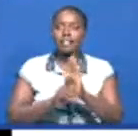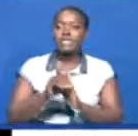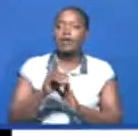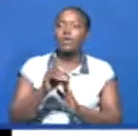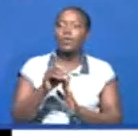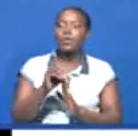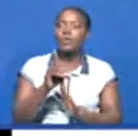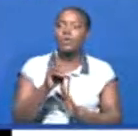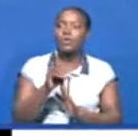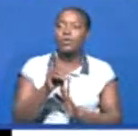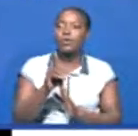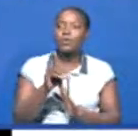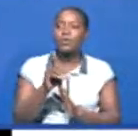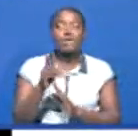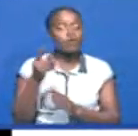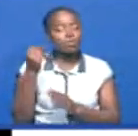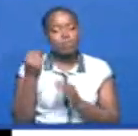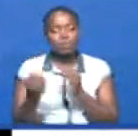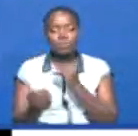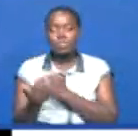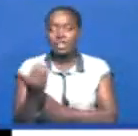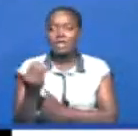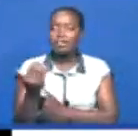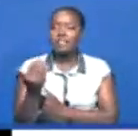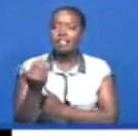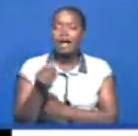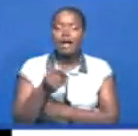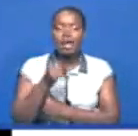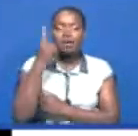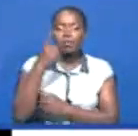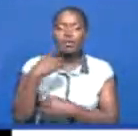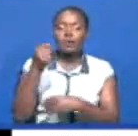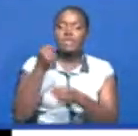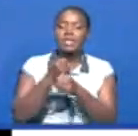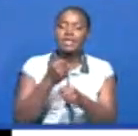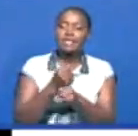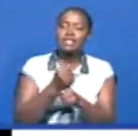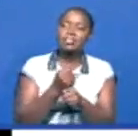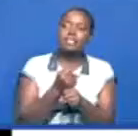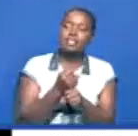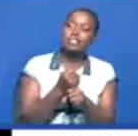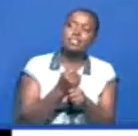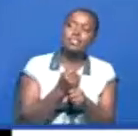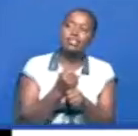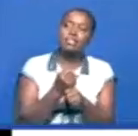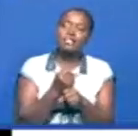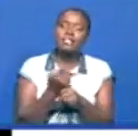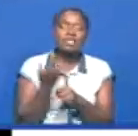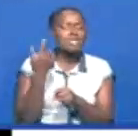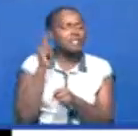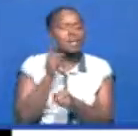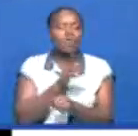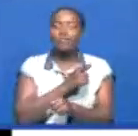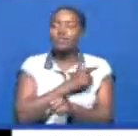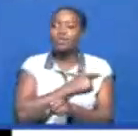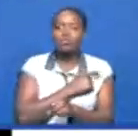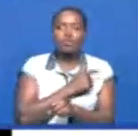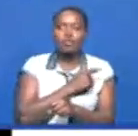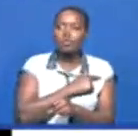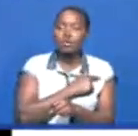maendeleo barani kumekucha amka wende kazi jiepushe na